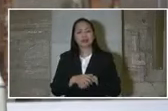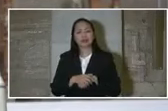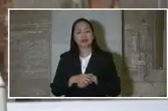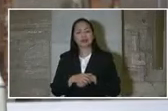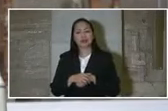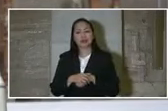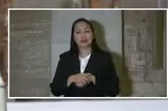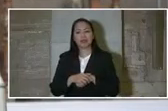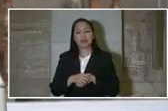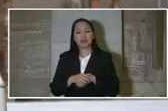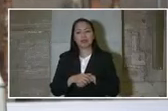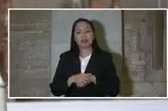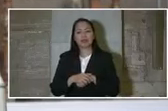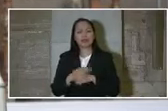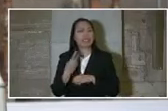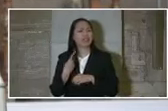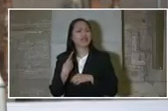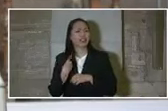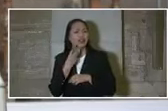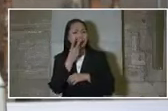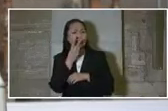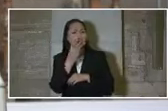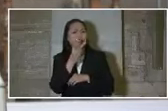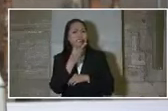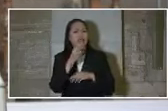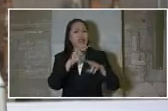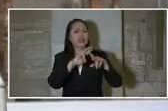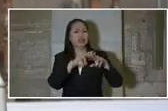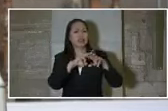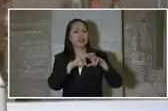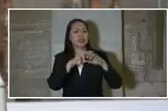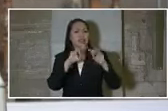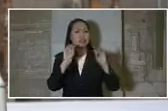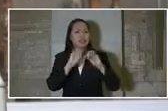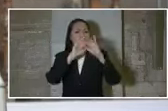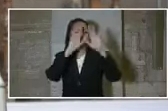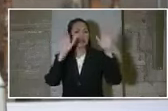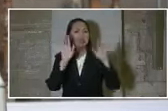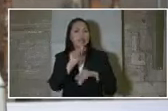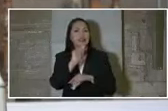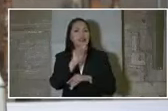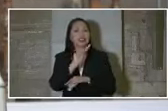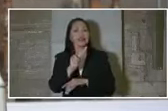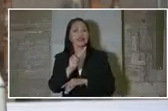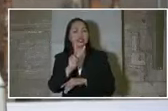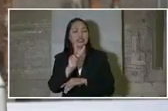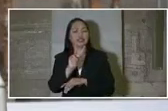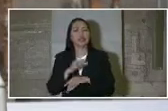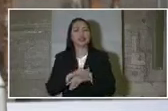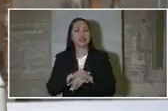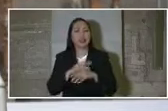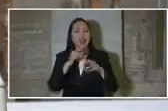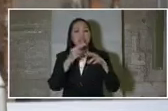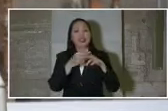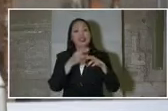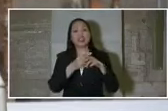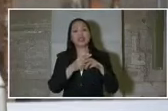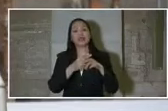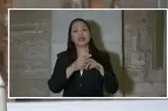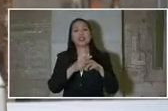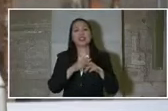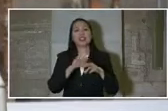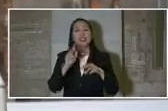Meron akong nakita na Salt and Light TV, pangalan ng isang TV